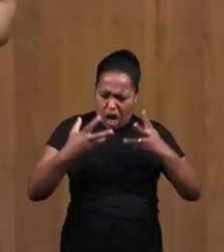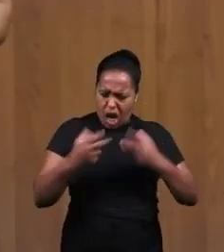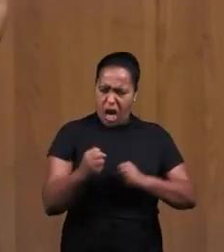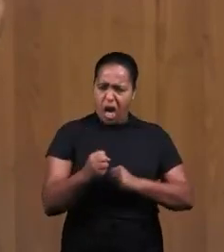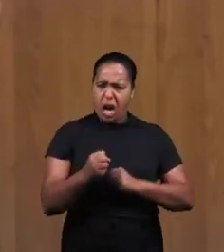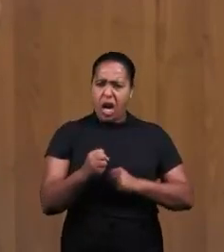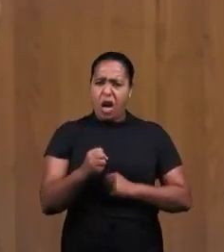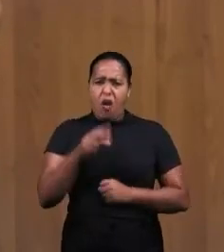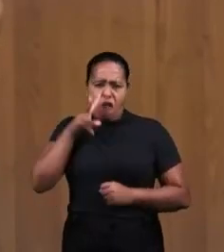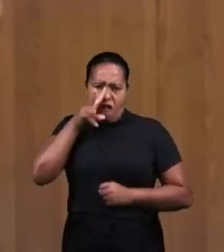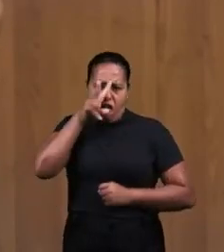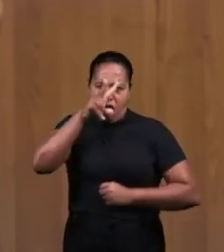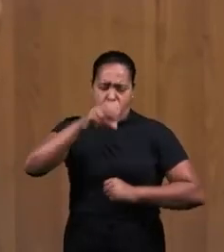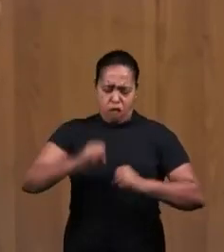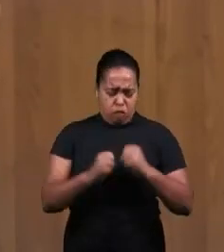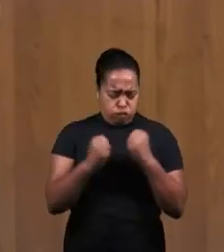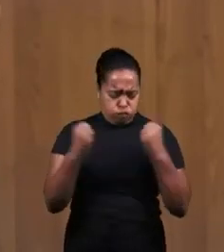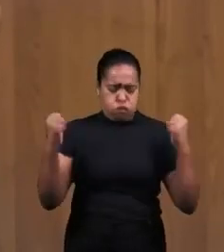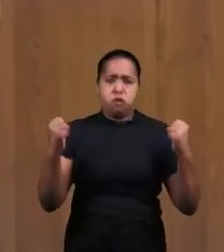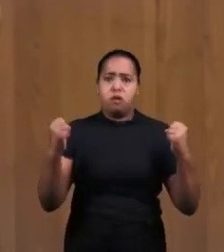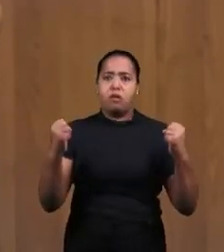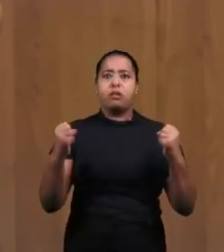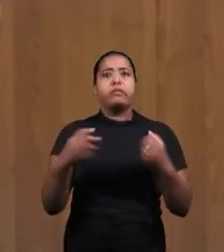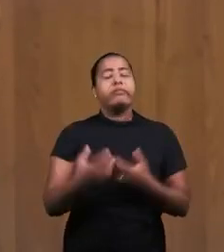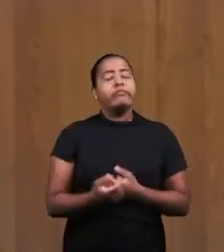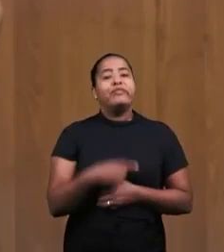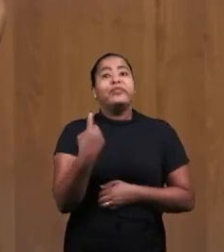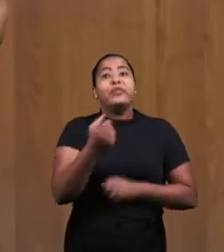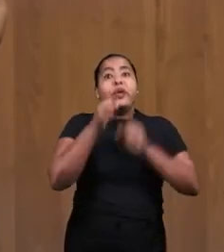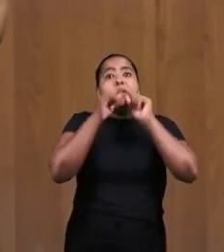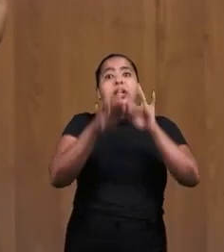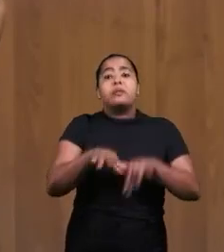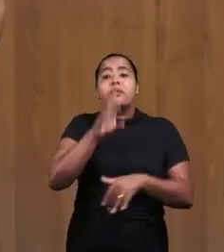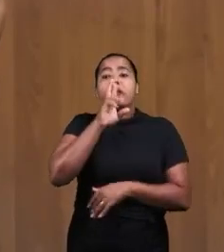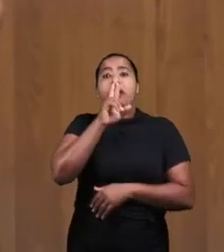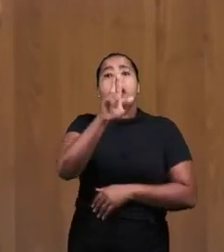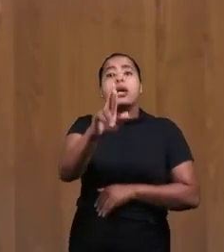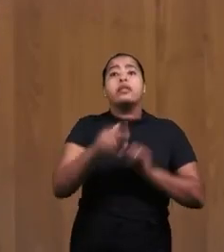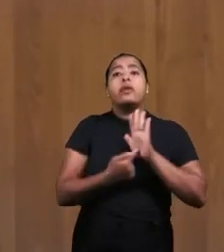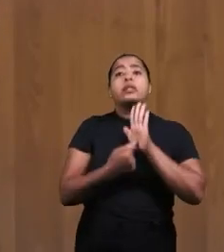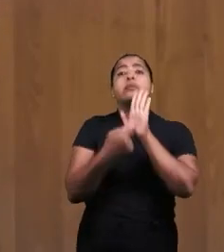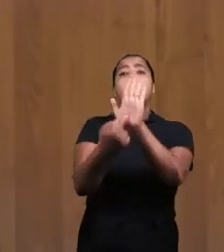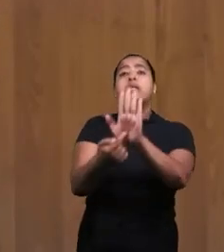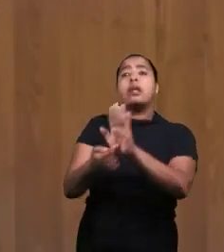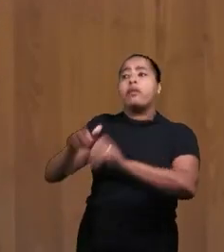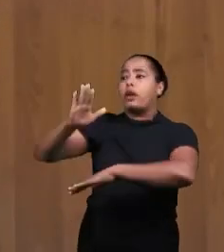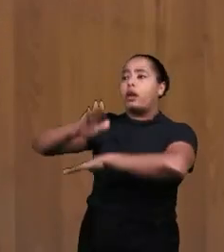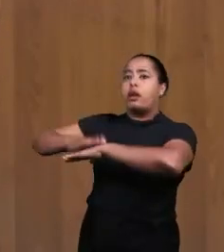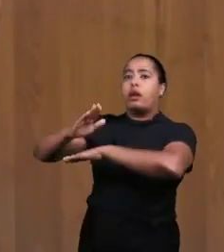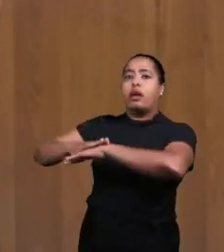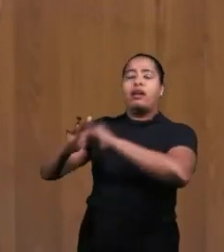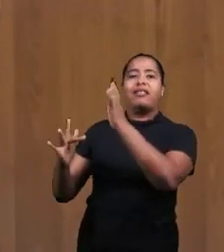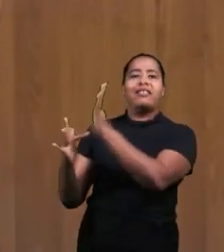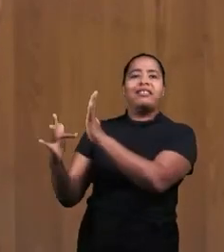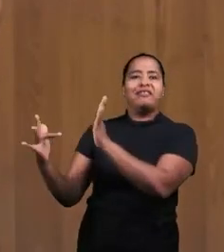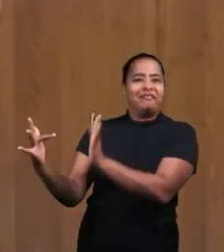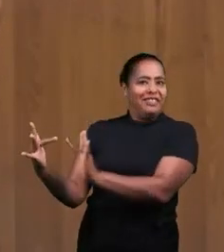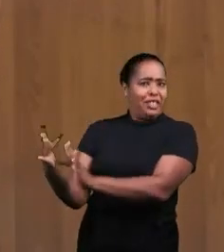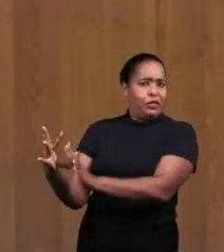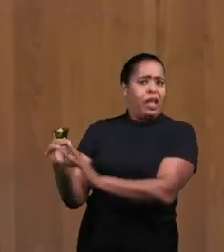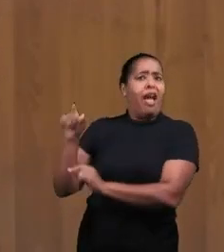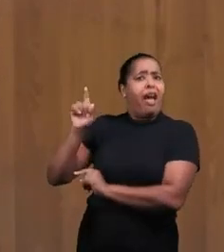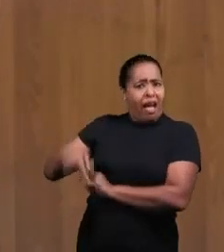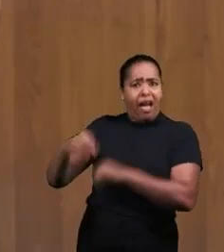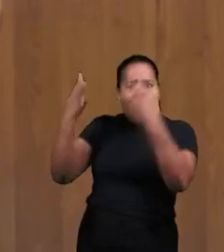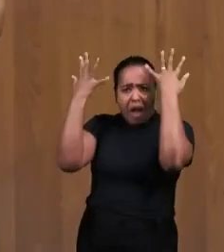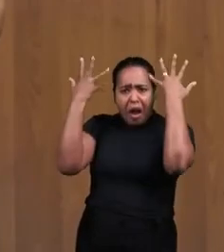This to us means a great blessing, because the answer to this riddle pointed to Jesus. Jesus is